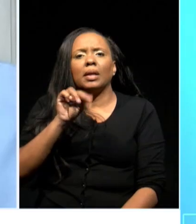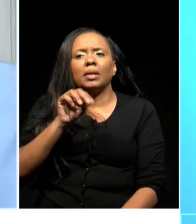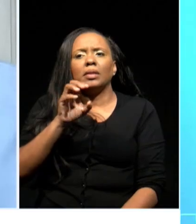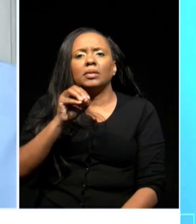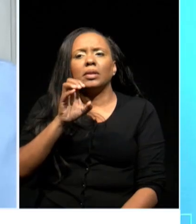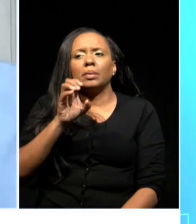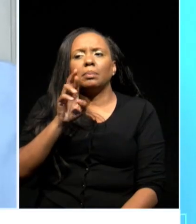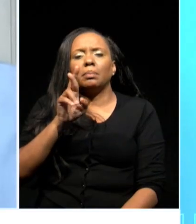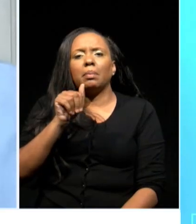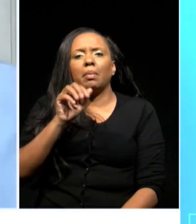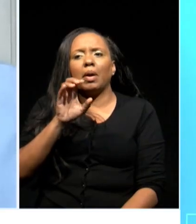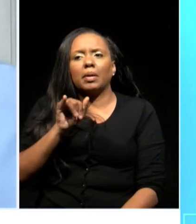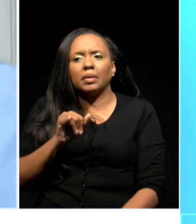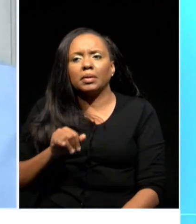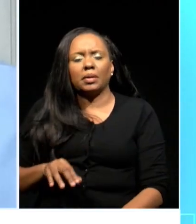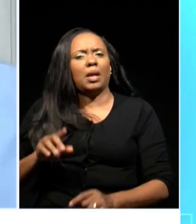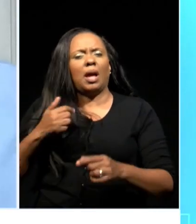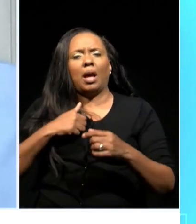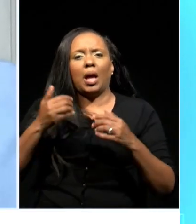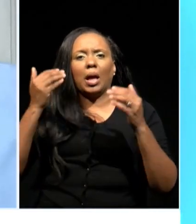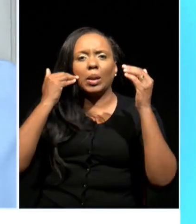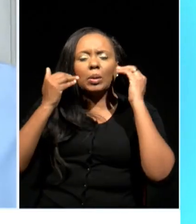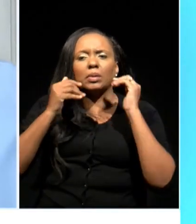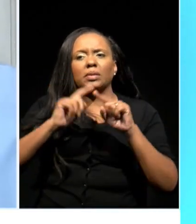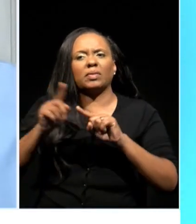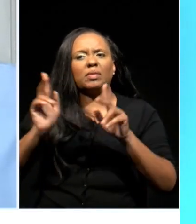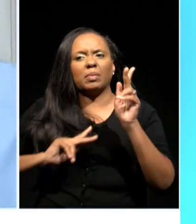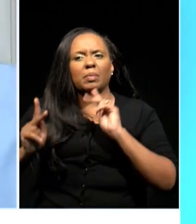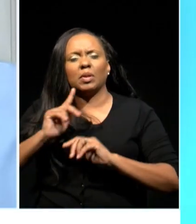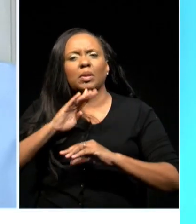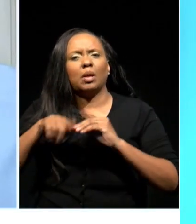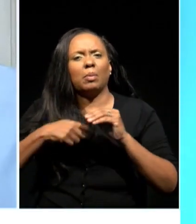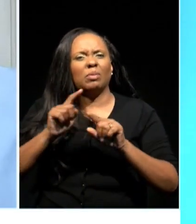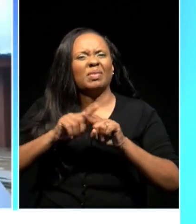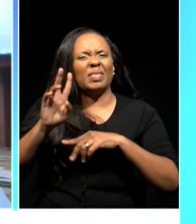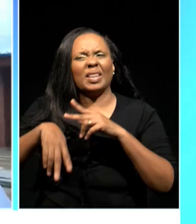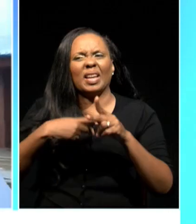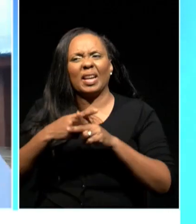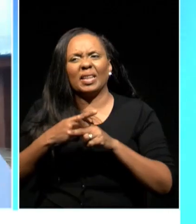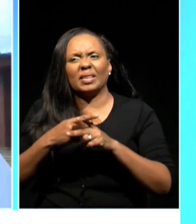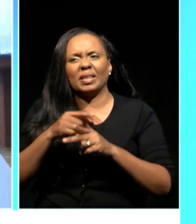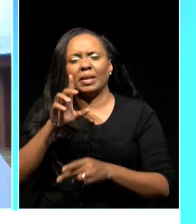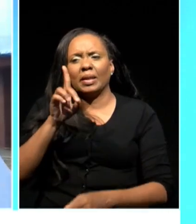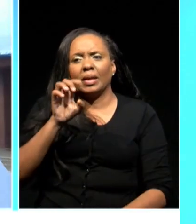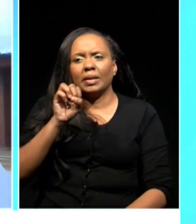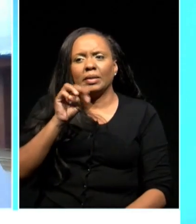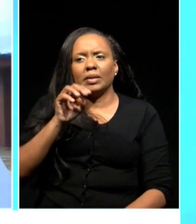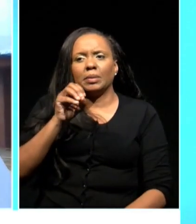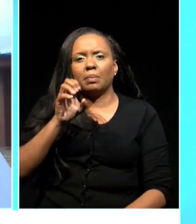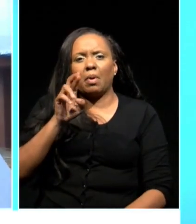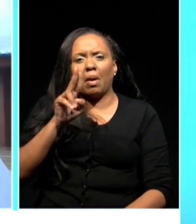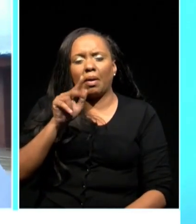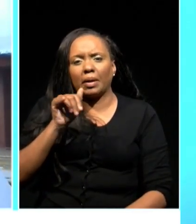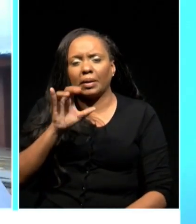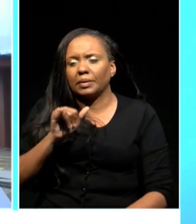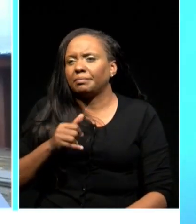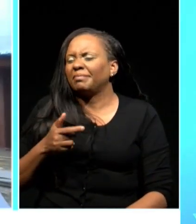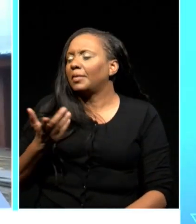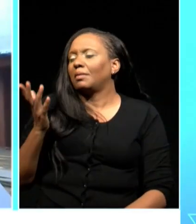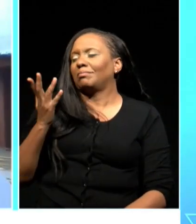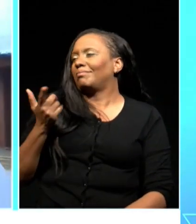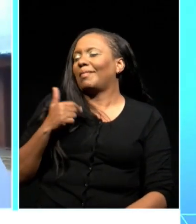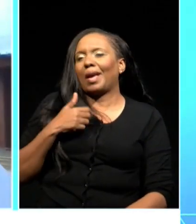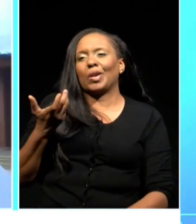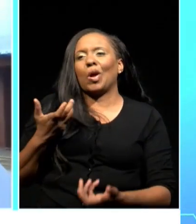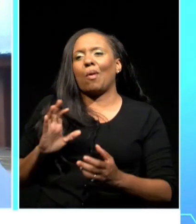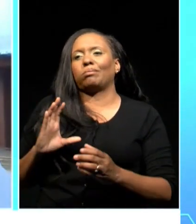I know there has been some talk of that in different circles, Dr. Bell. I don't want to jump into that immediately because if you do that, you're going to